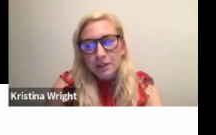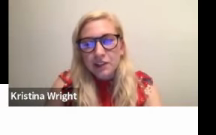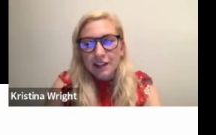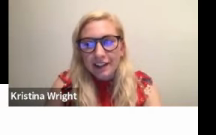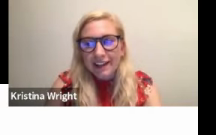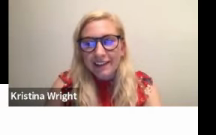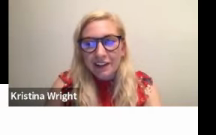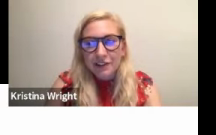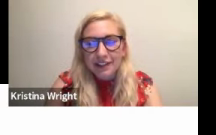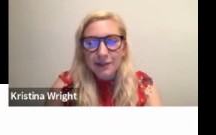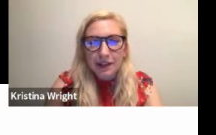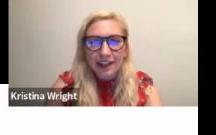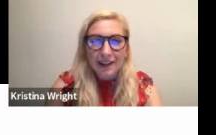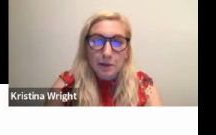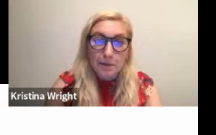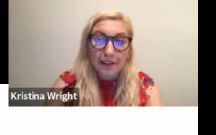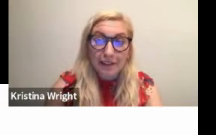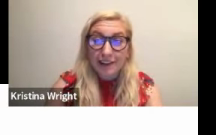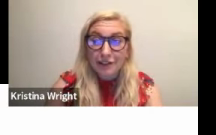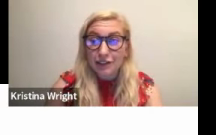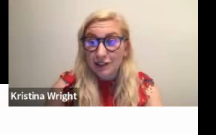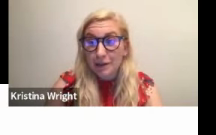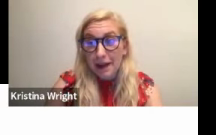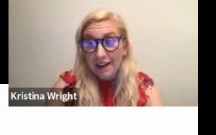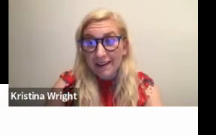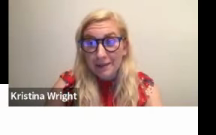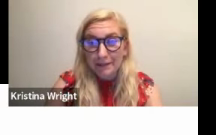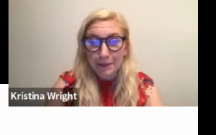I personally like the colors in this one, and I'm a big fan